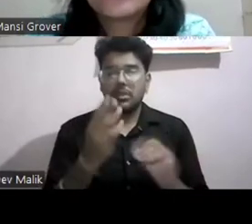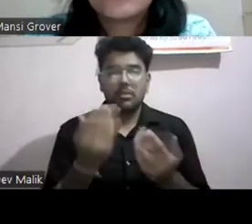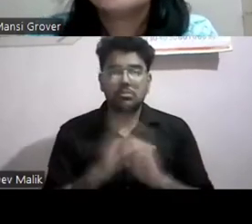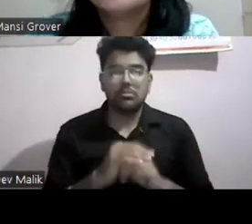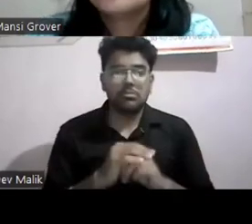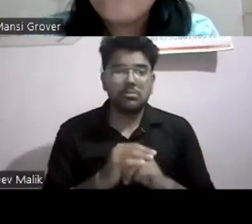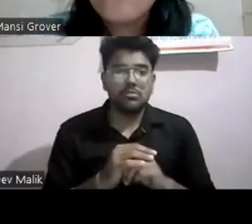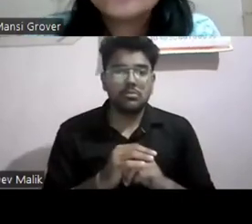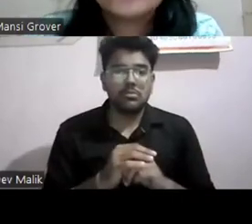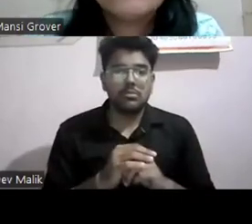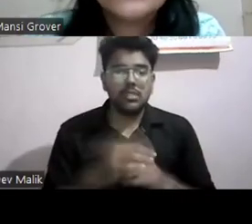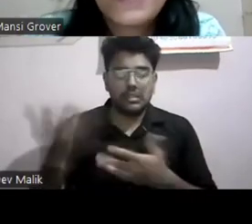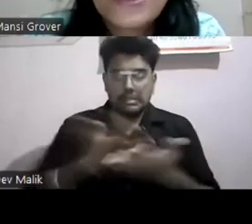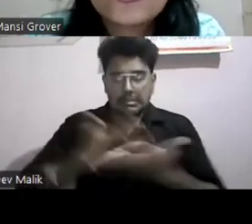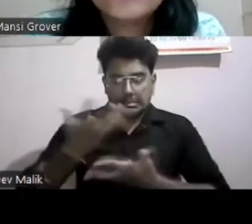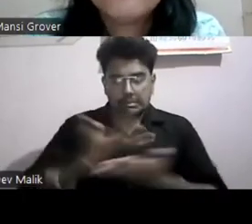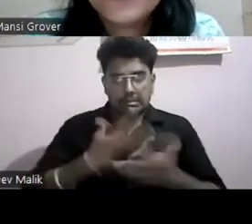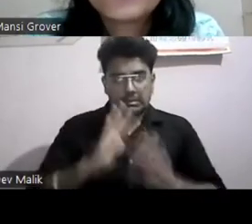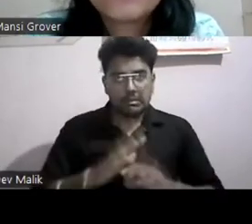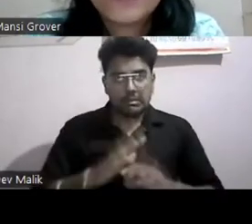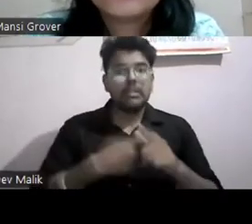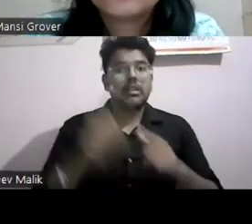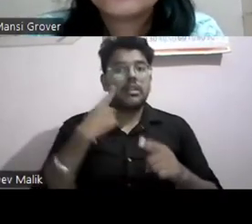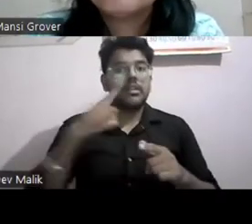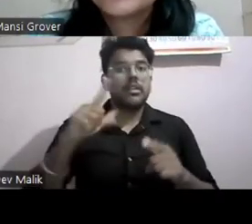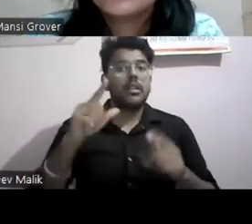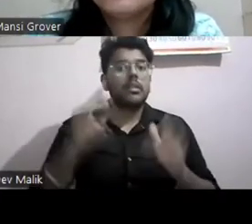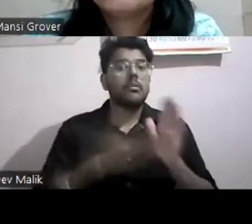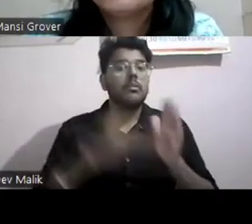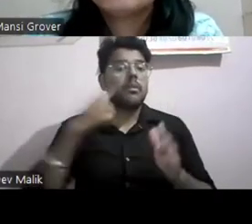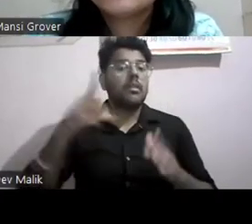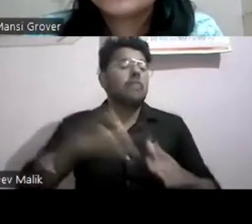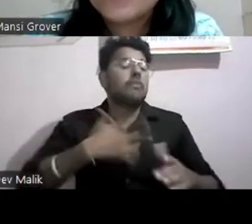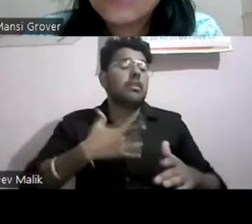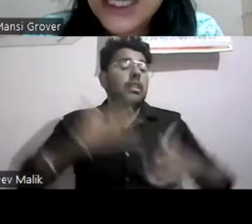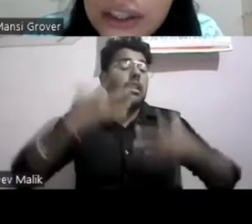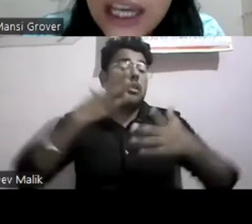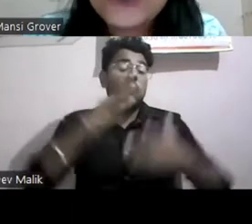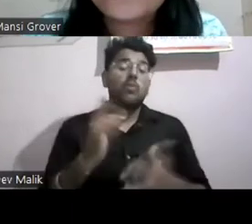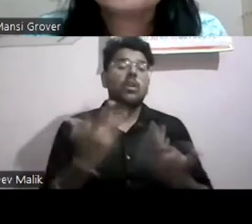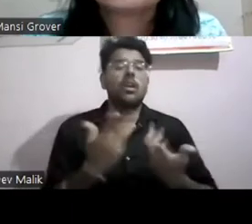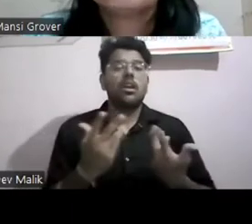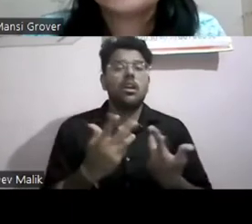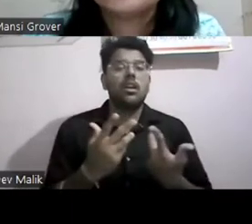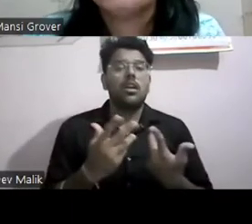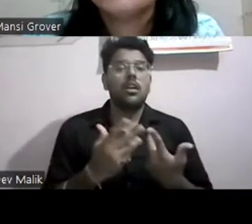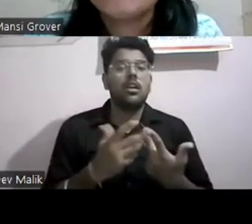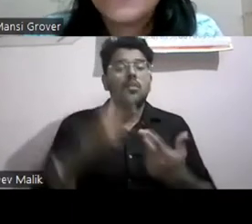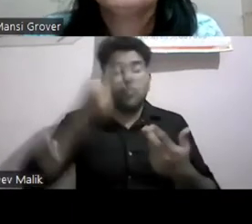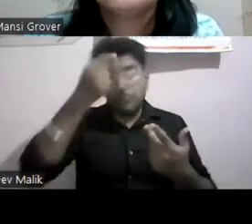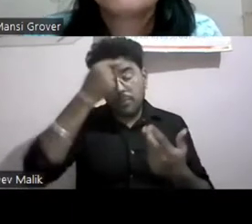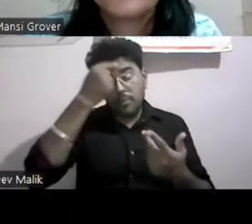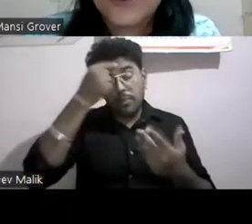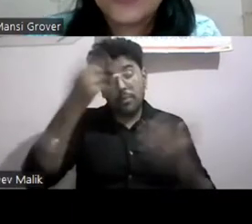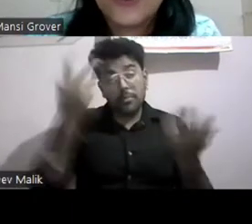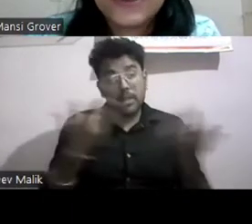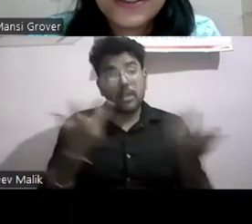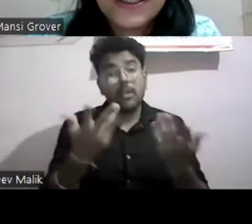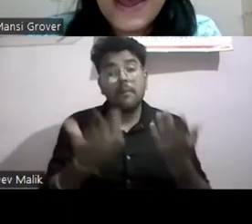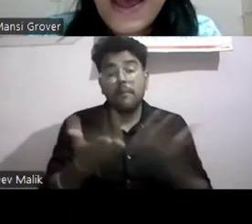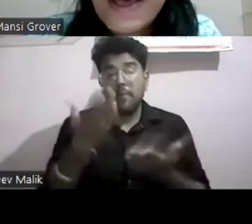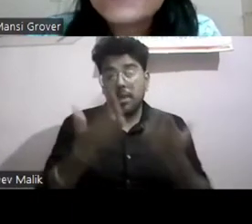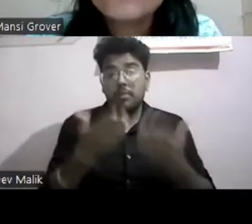discussion around what Jinbil actually feels about, you know, the issues that Jinbil might have come